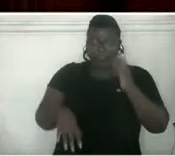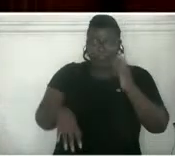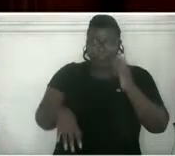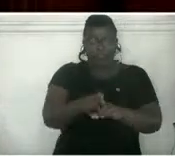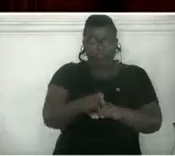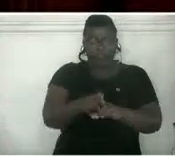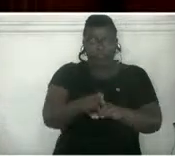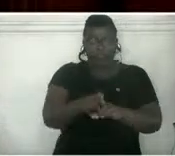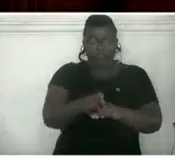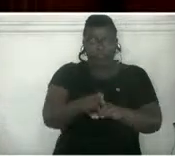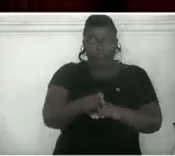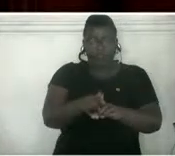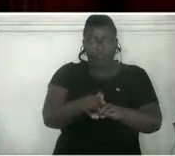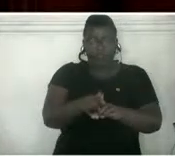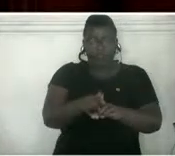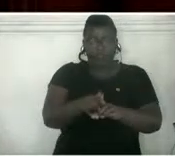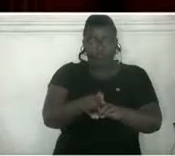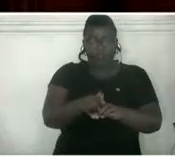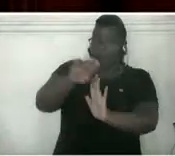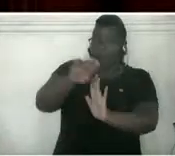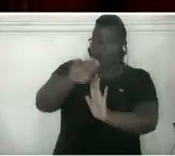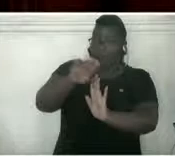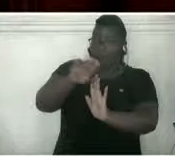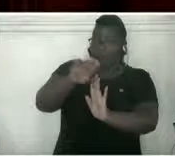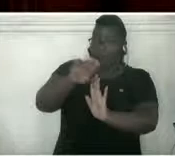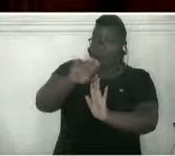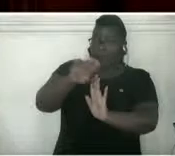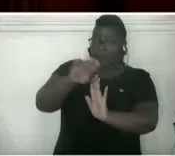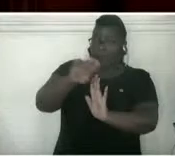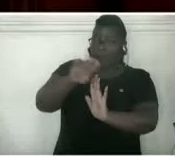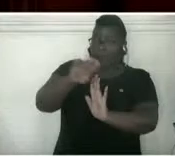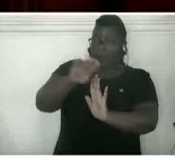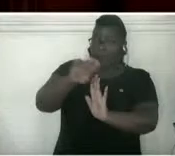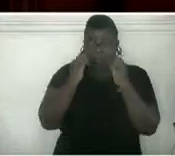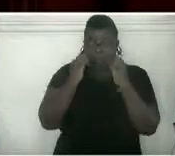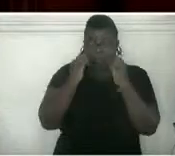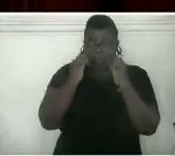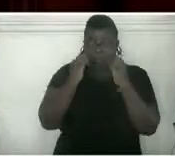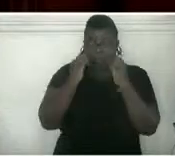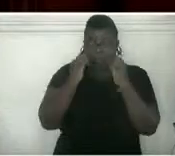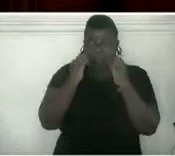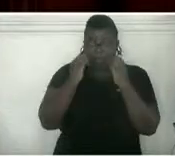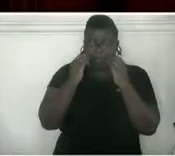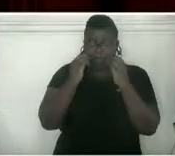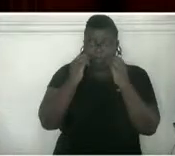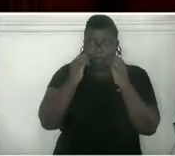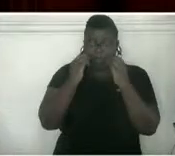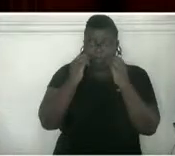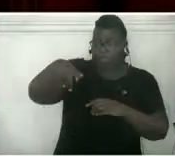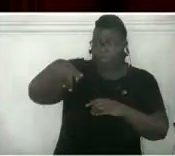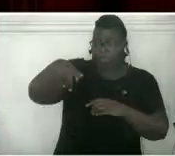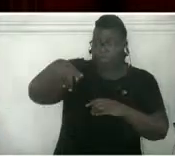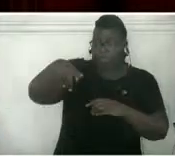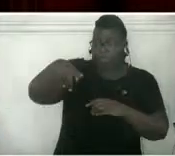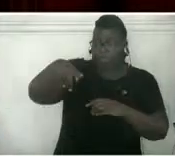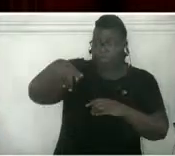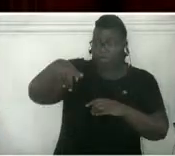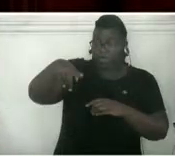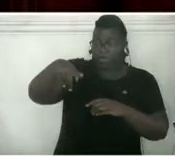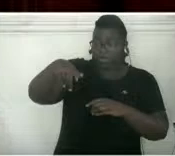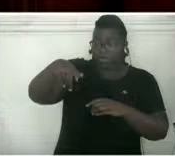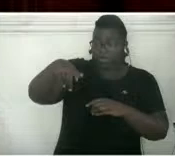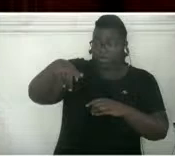agricultural initiative that produces high-value crop using the hydroponic system. This